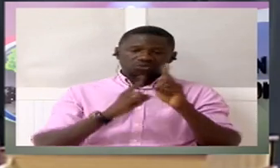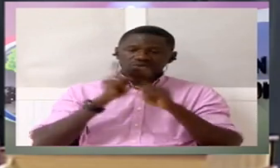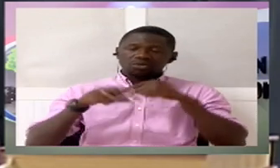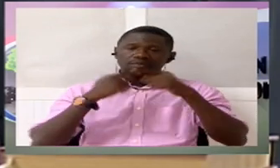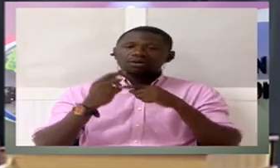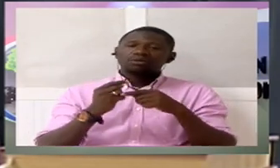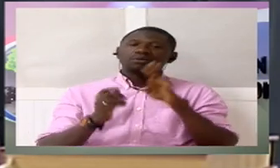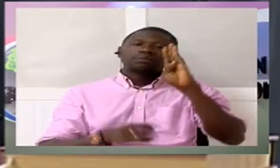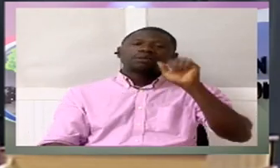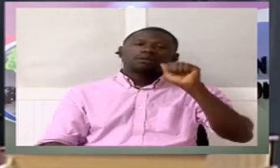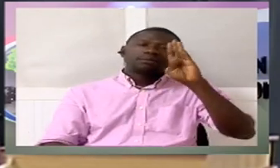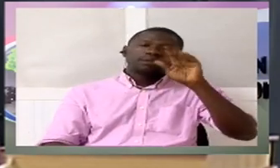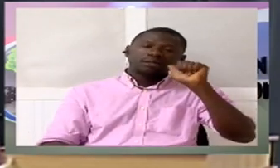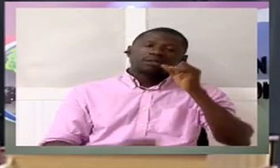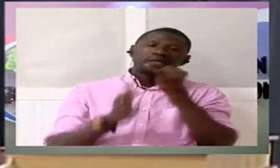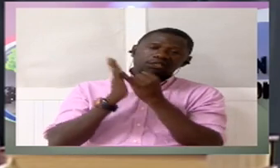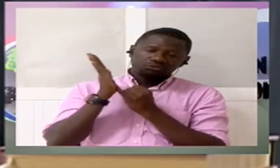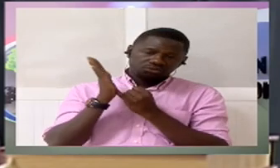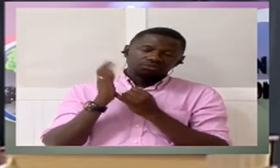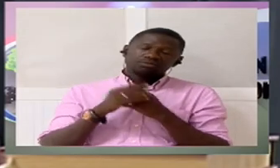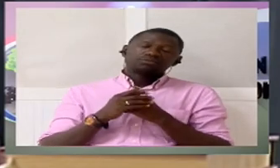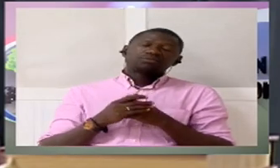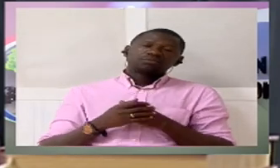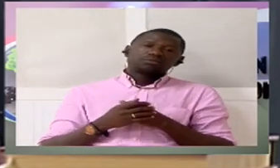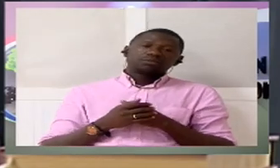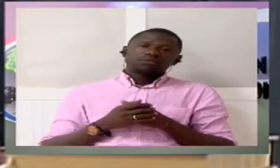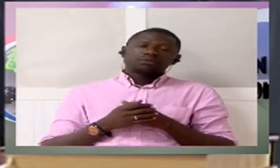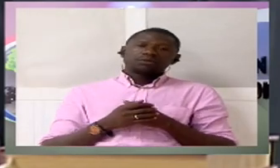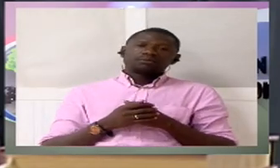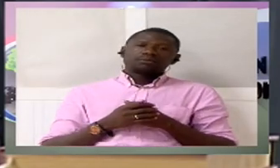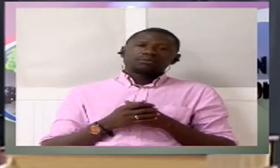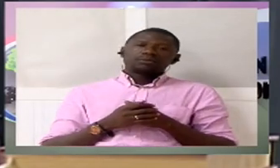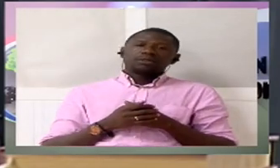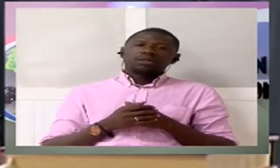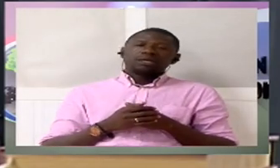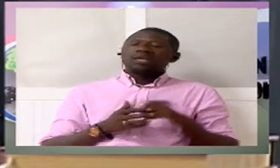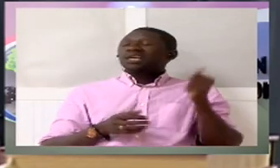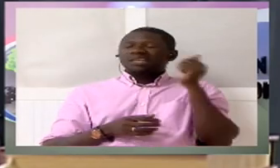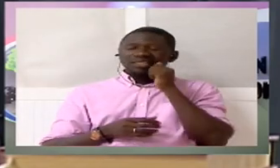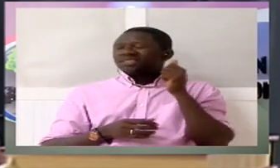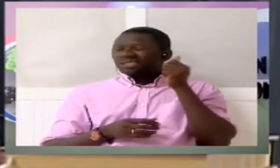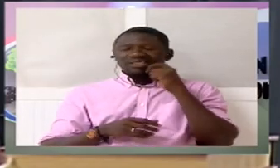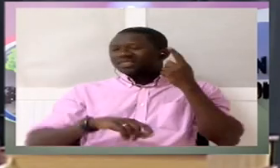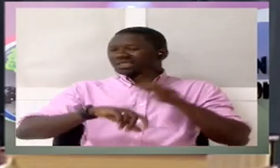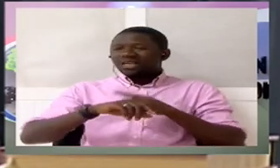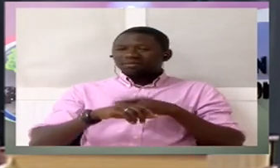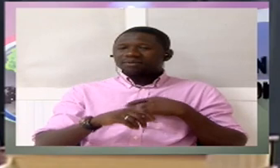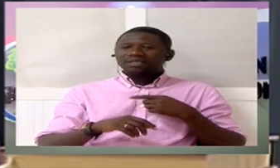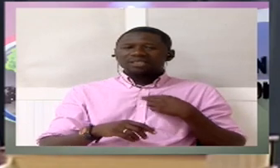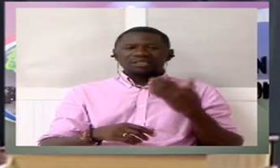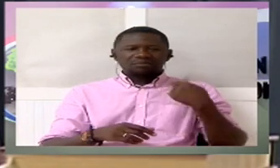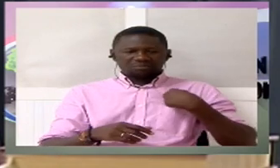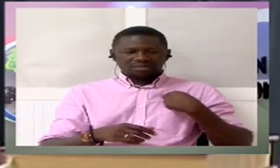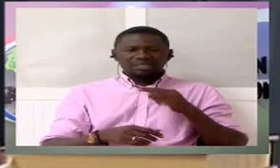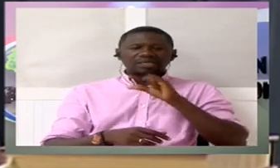could discuss Baba's issue. But what you are nika ku tida baba joblem. But each time he was told is